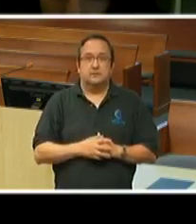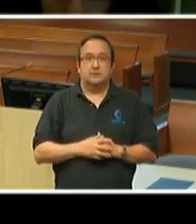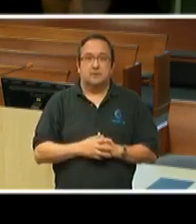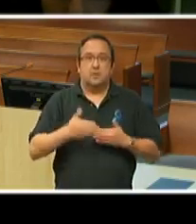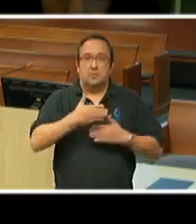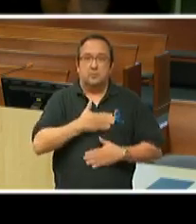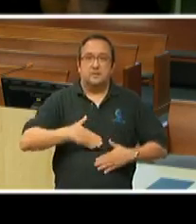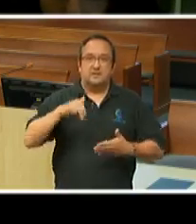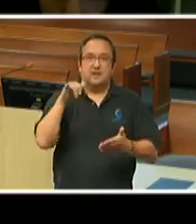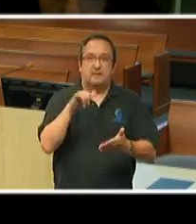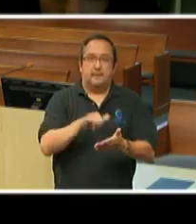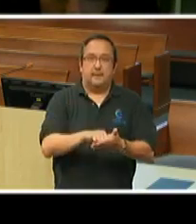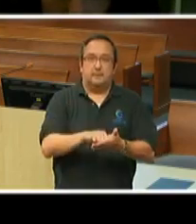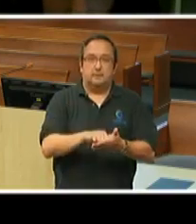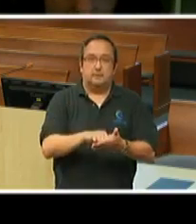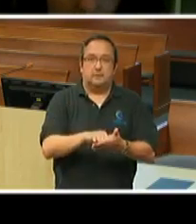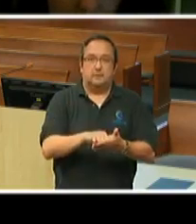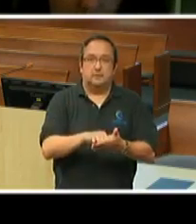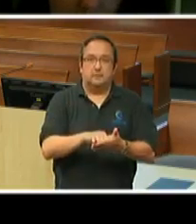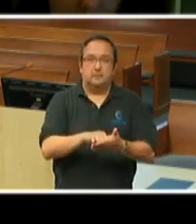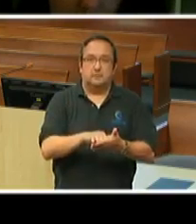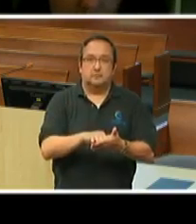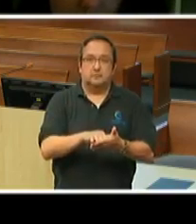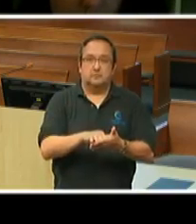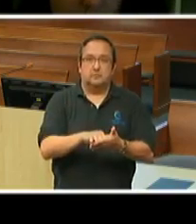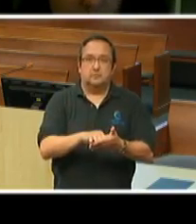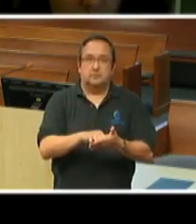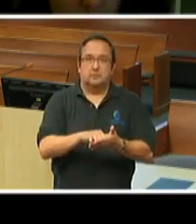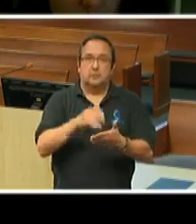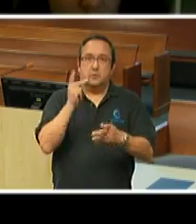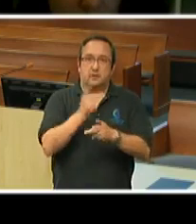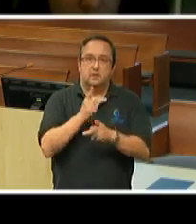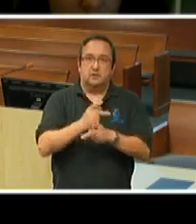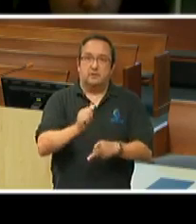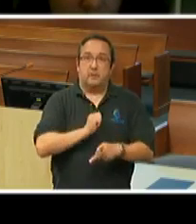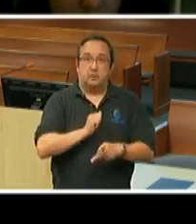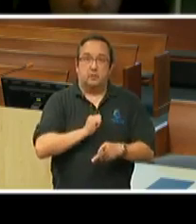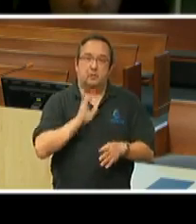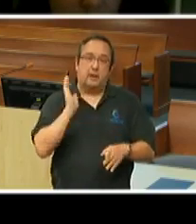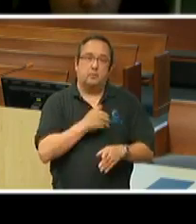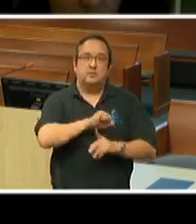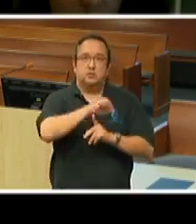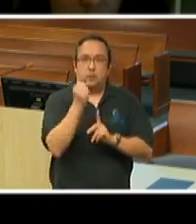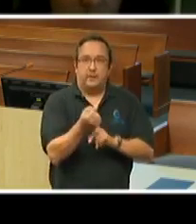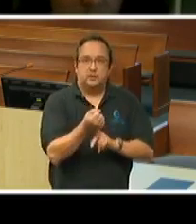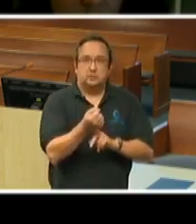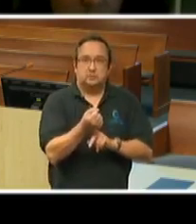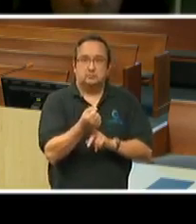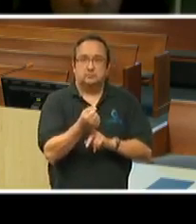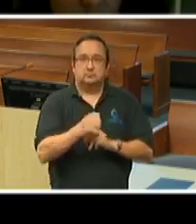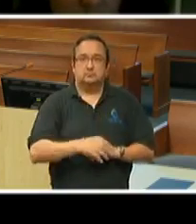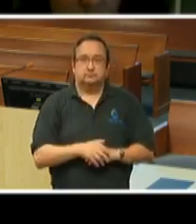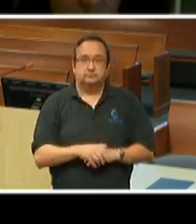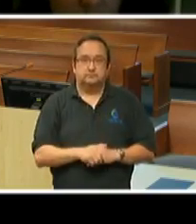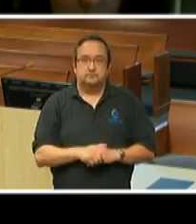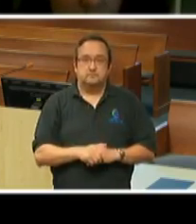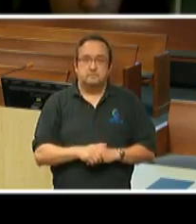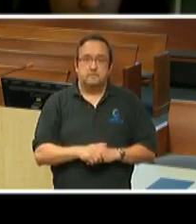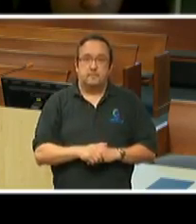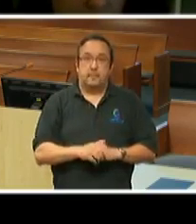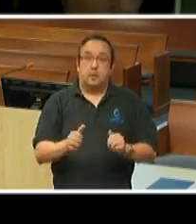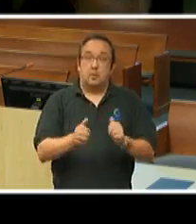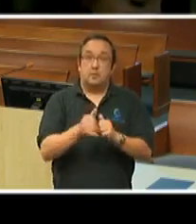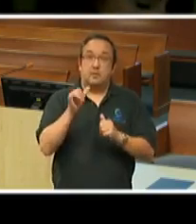that acknowledgement that we can take care of our own situation and that we have the abilities to do so. And so with